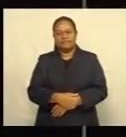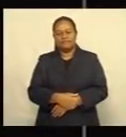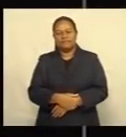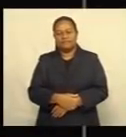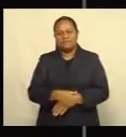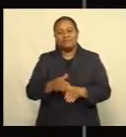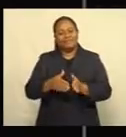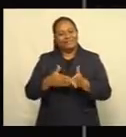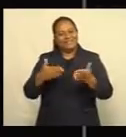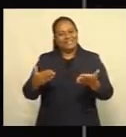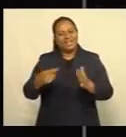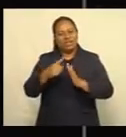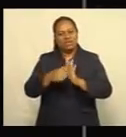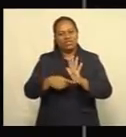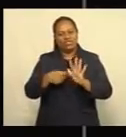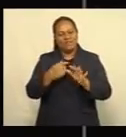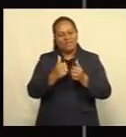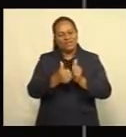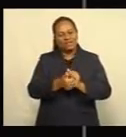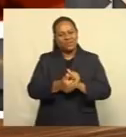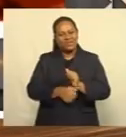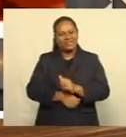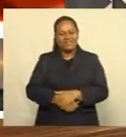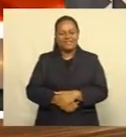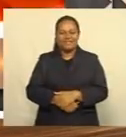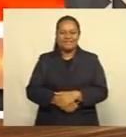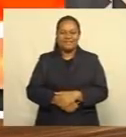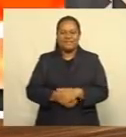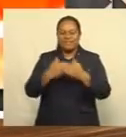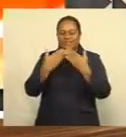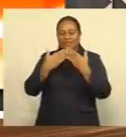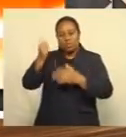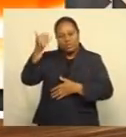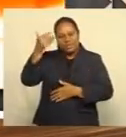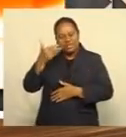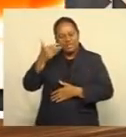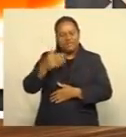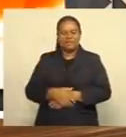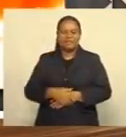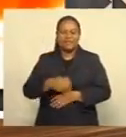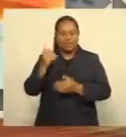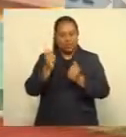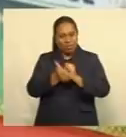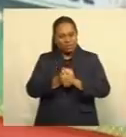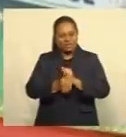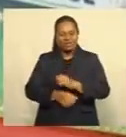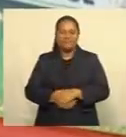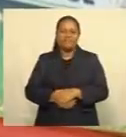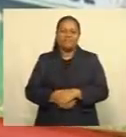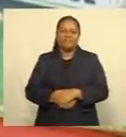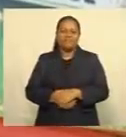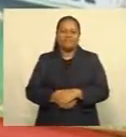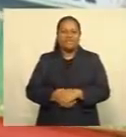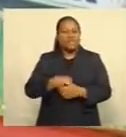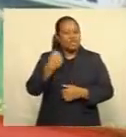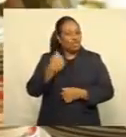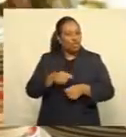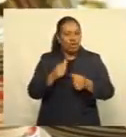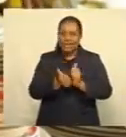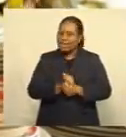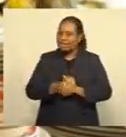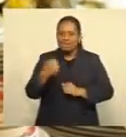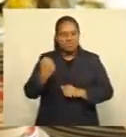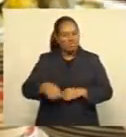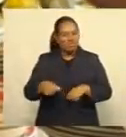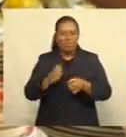And Jamie is here with tonight's sports report. Like Edwin, and good evening. Ahead in sports. No games, no problem